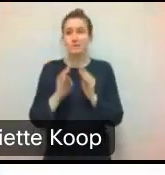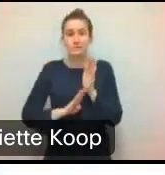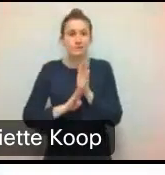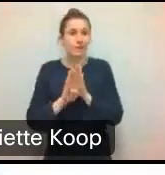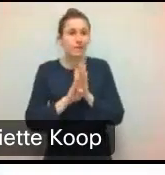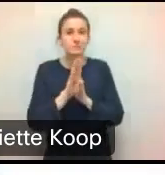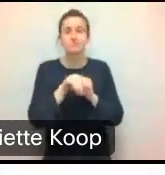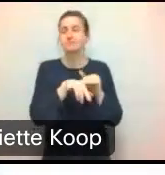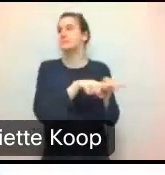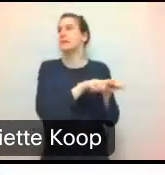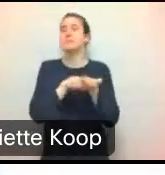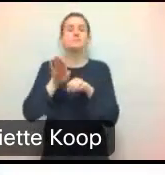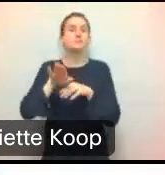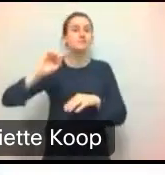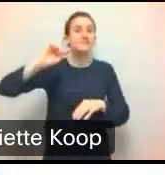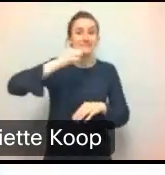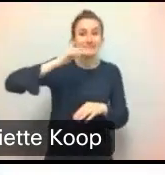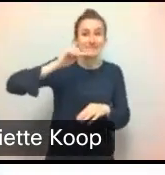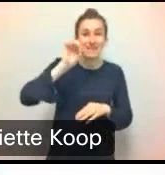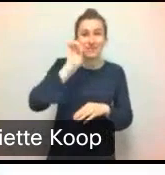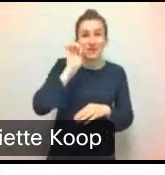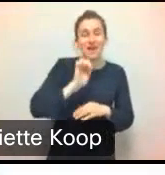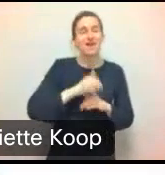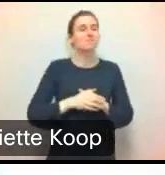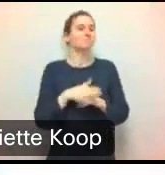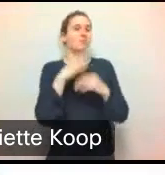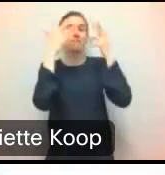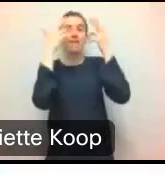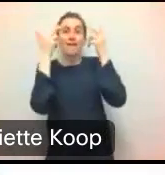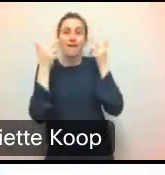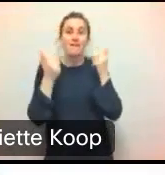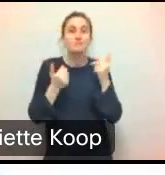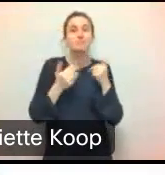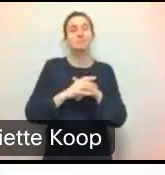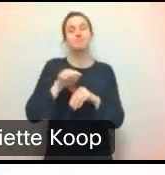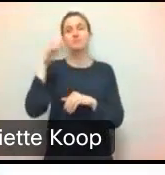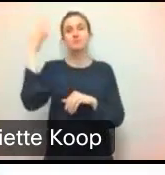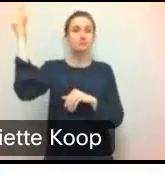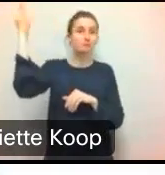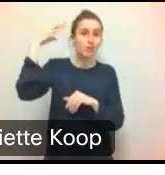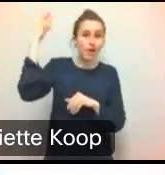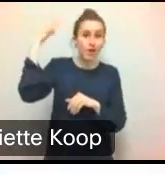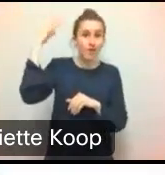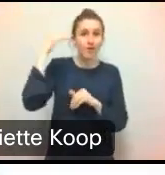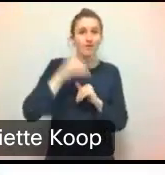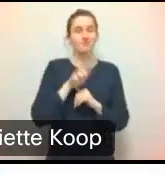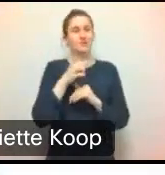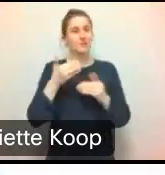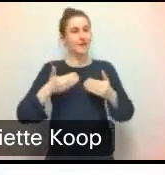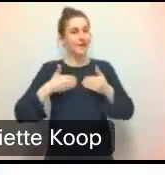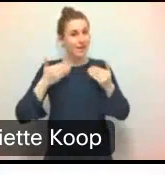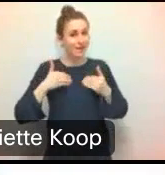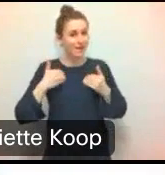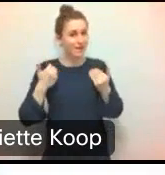of your teeth, or if you have a facial regime, or you take a shower, when you were young, you